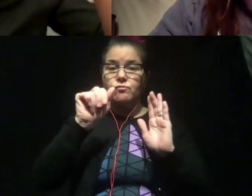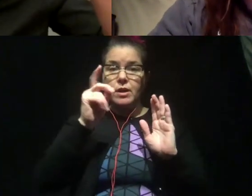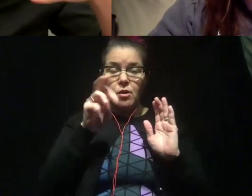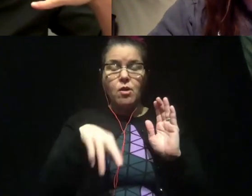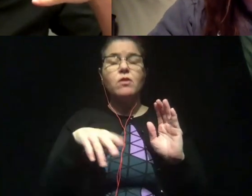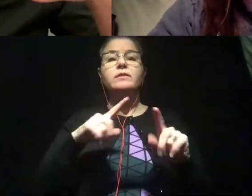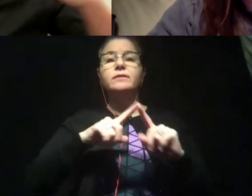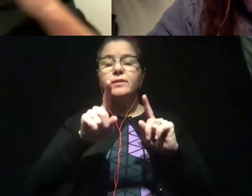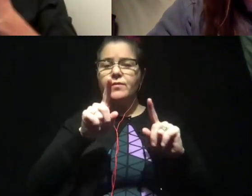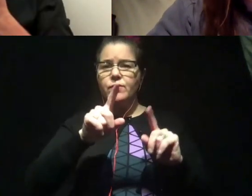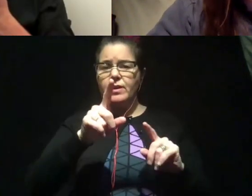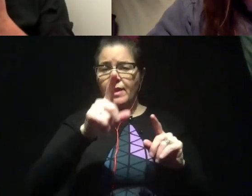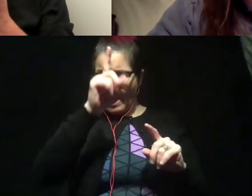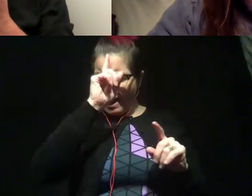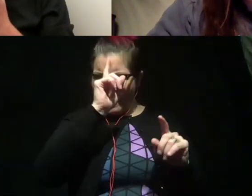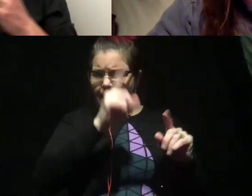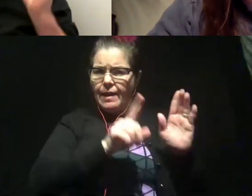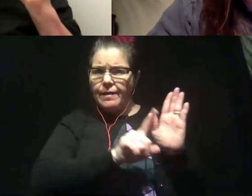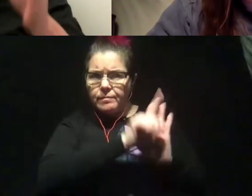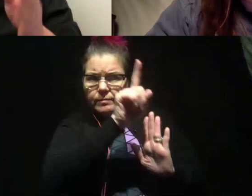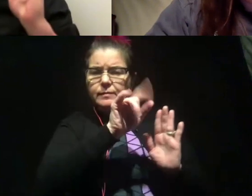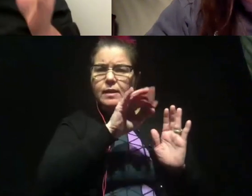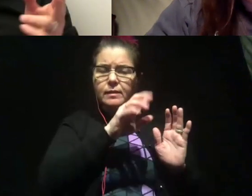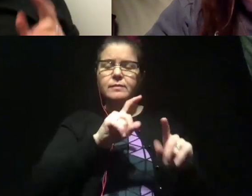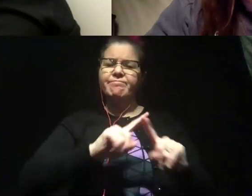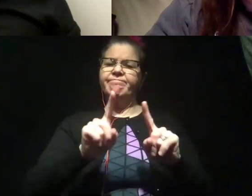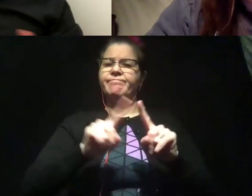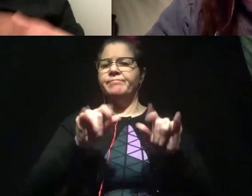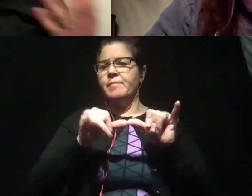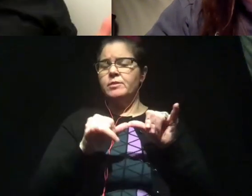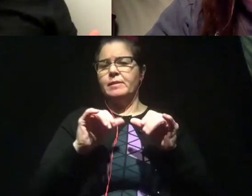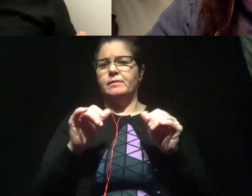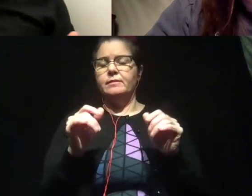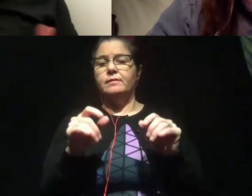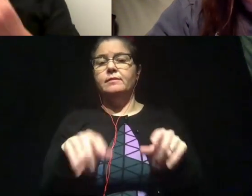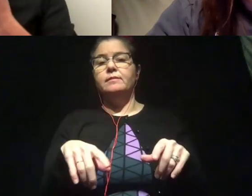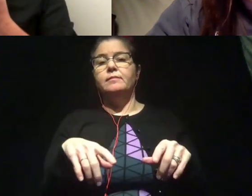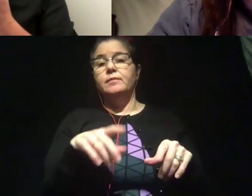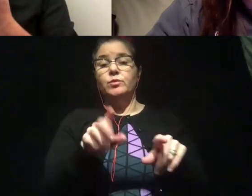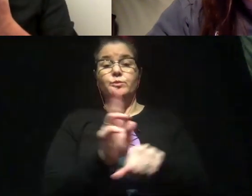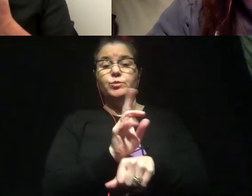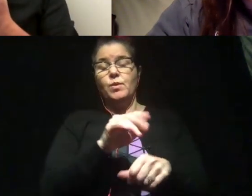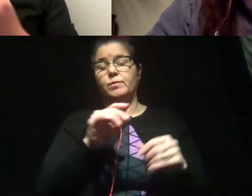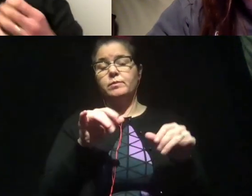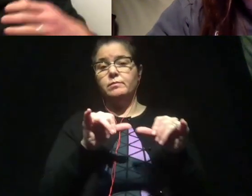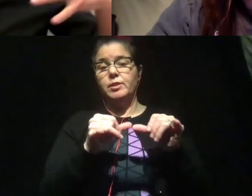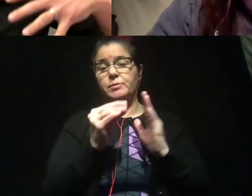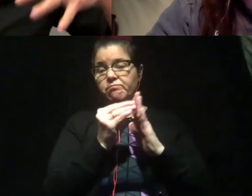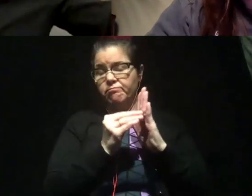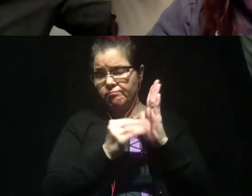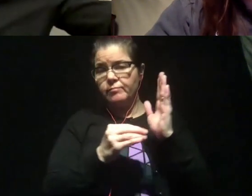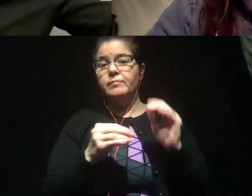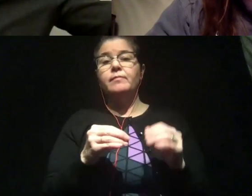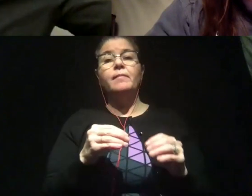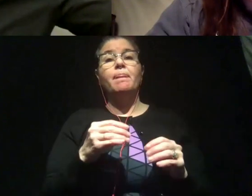the height of the ice. And all sorts of measurements as it's flying over, and we use a lot of those measurements. And then finally up